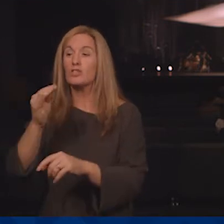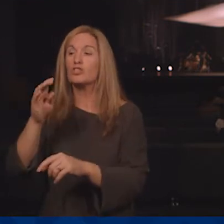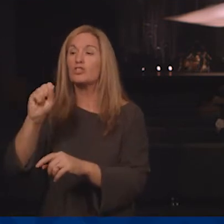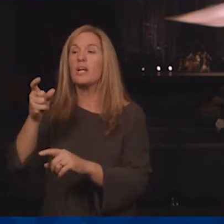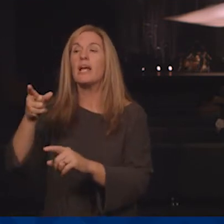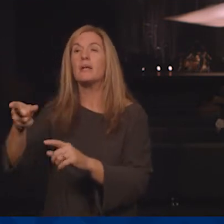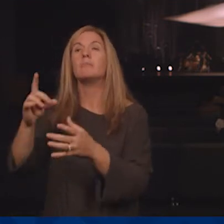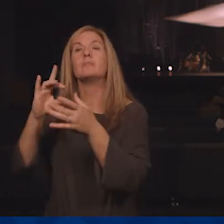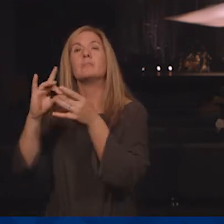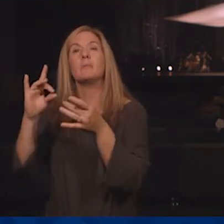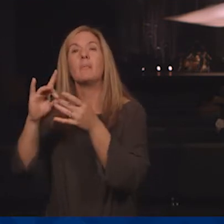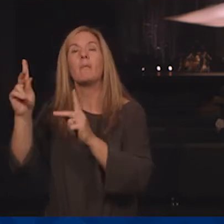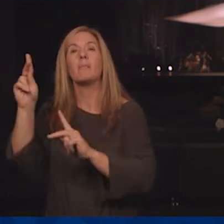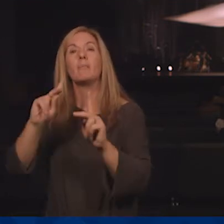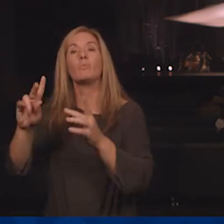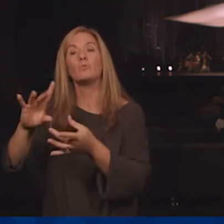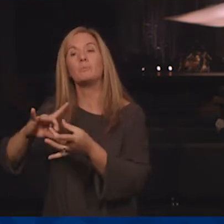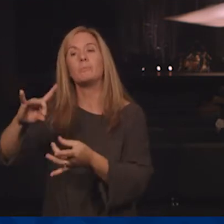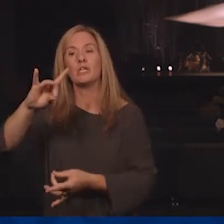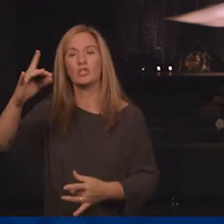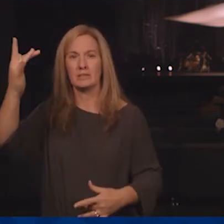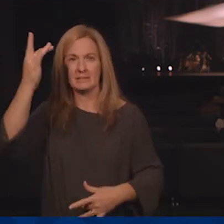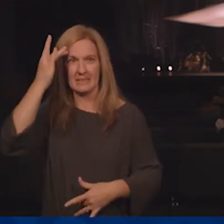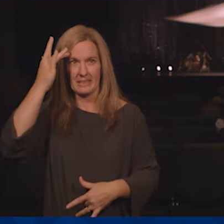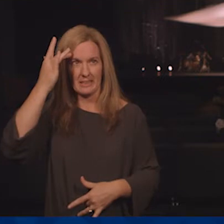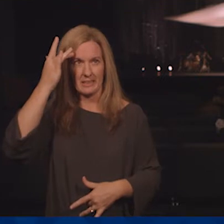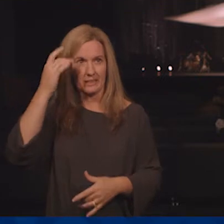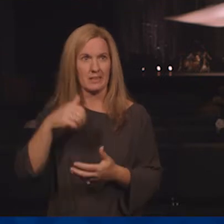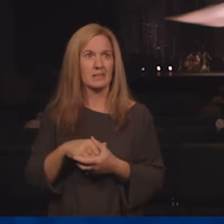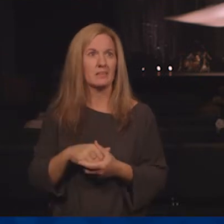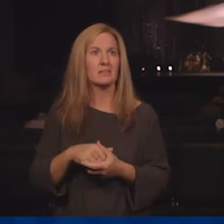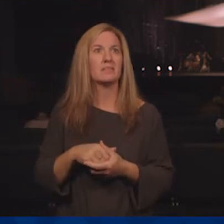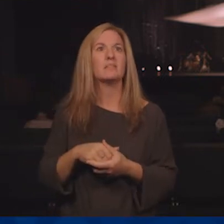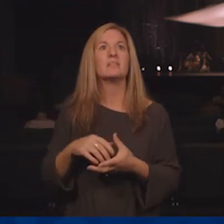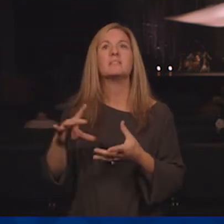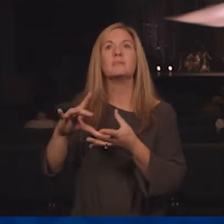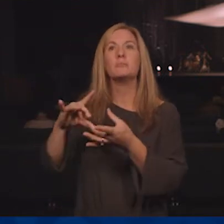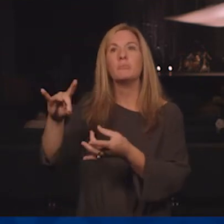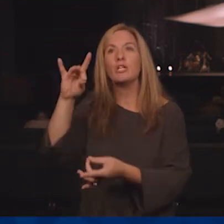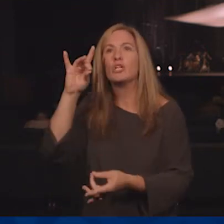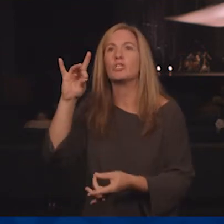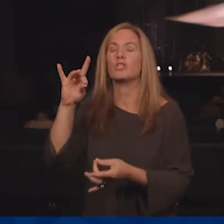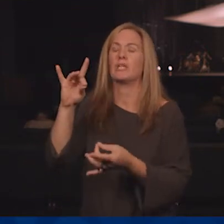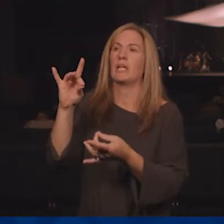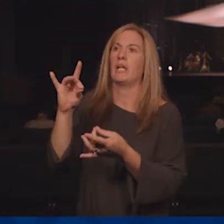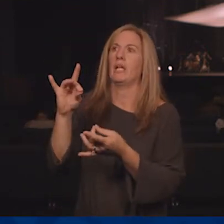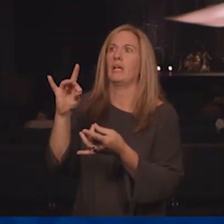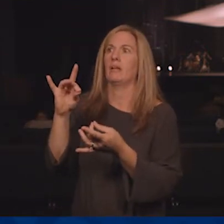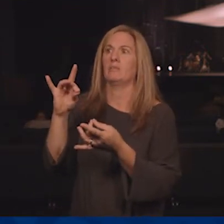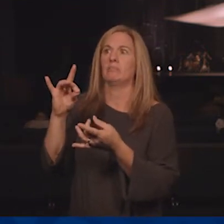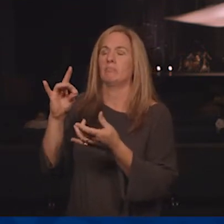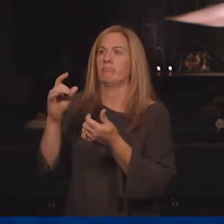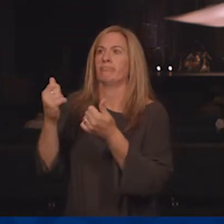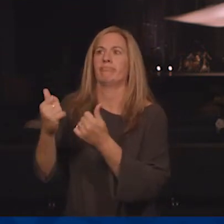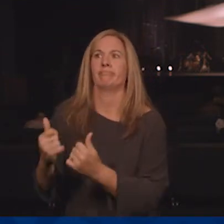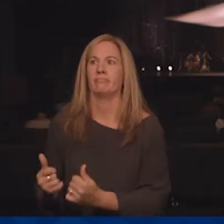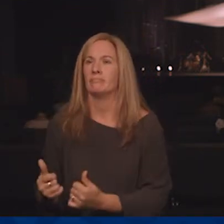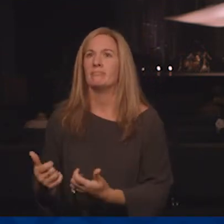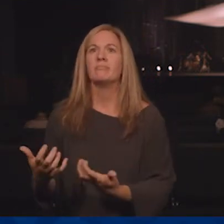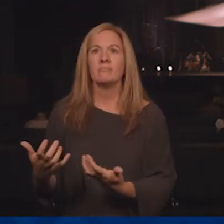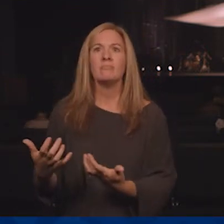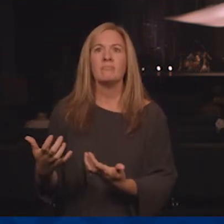who are spiritually sick, those who are spiritually languishing,